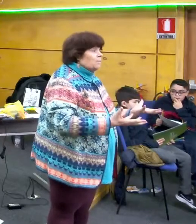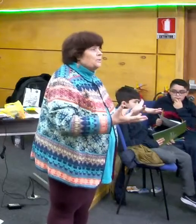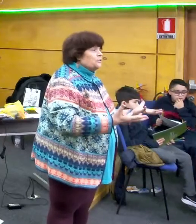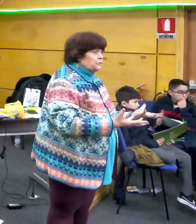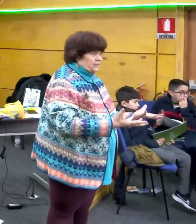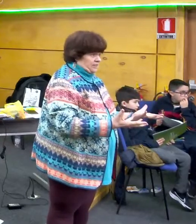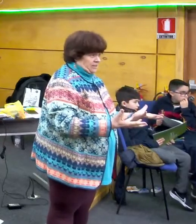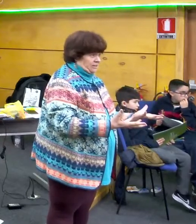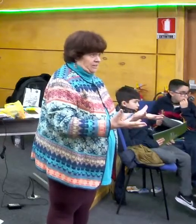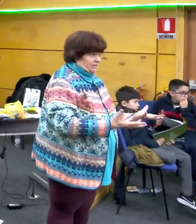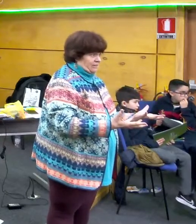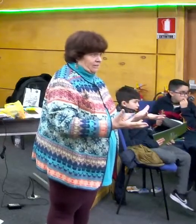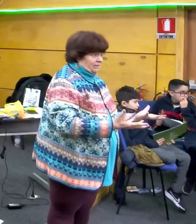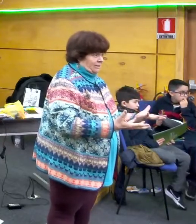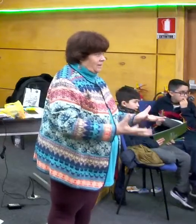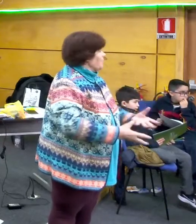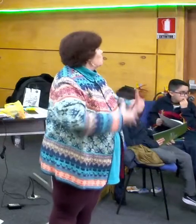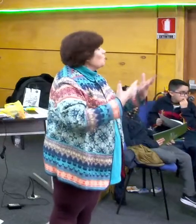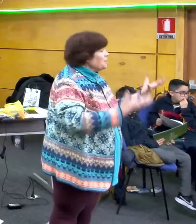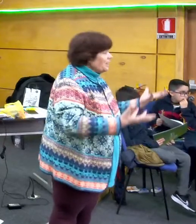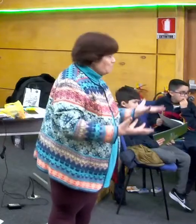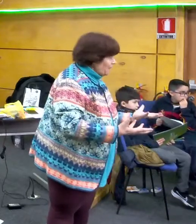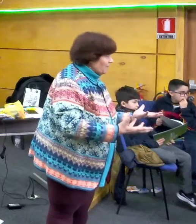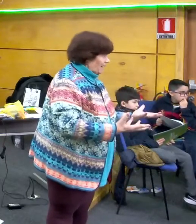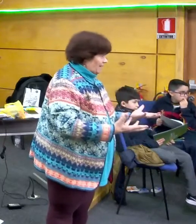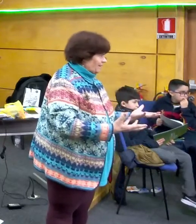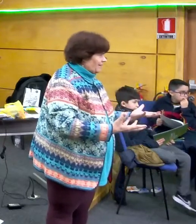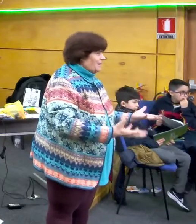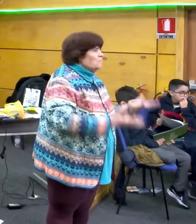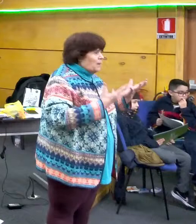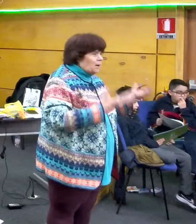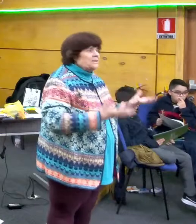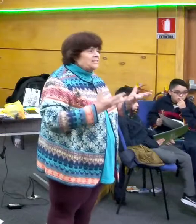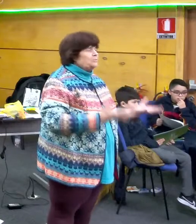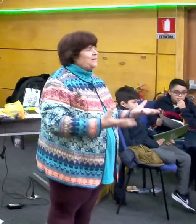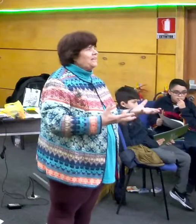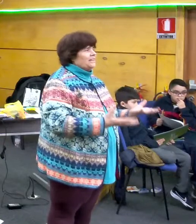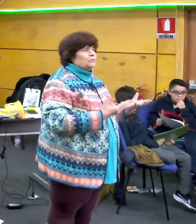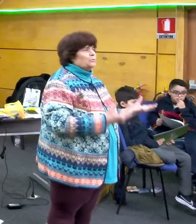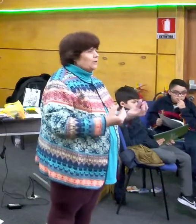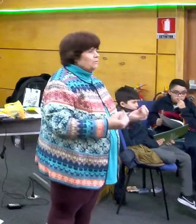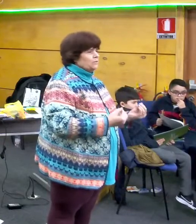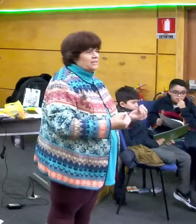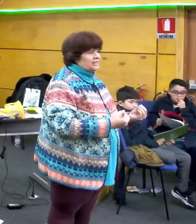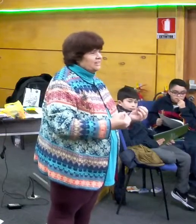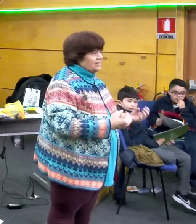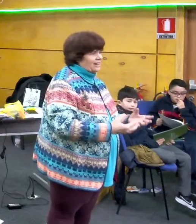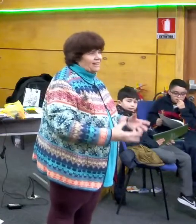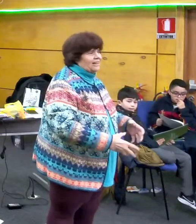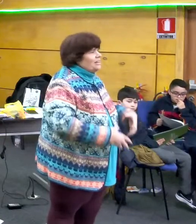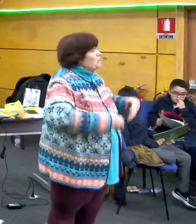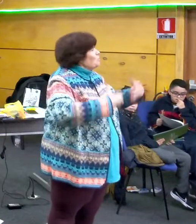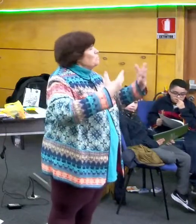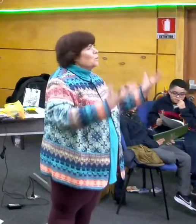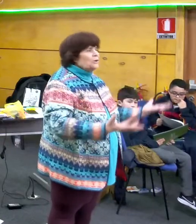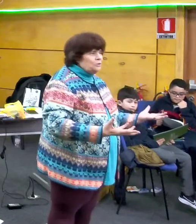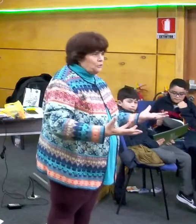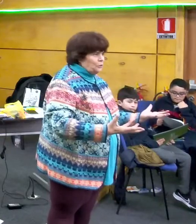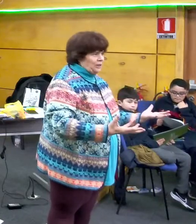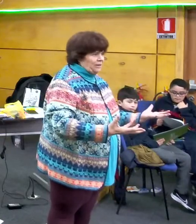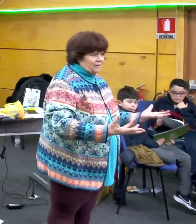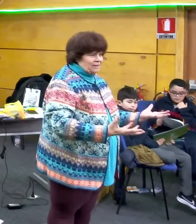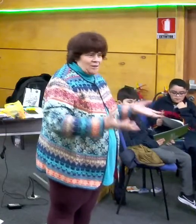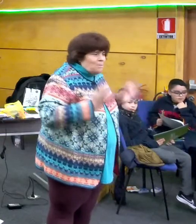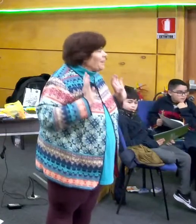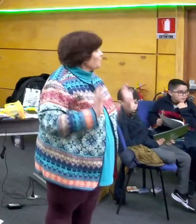them opportunities, they won't get better at it. Public speaking is one of those things that the more you